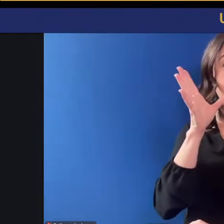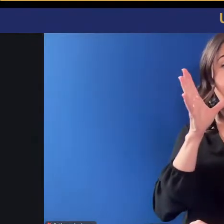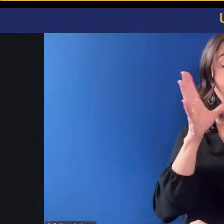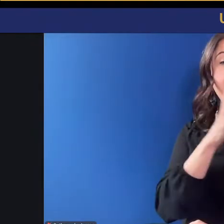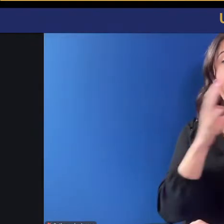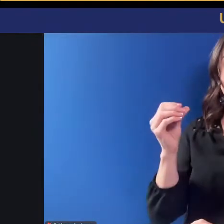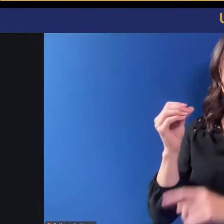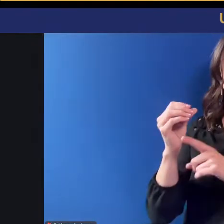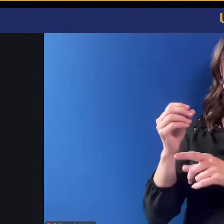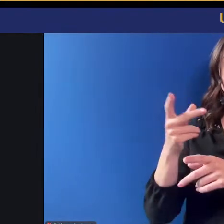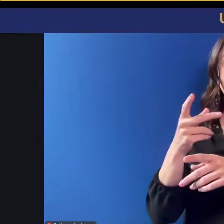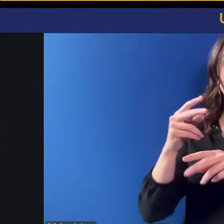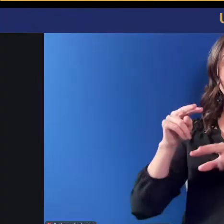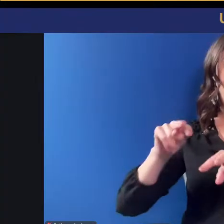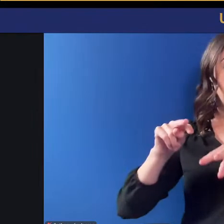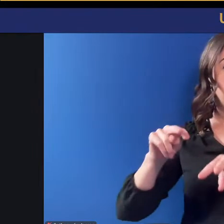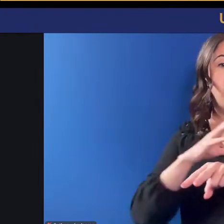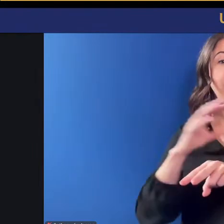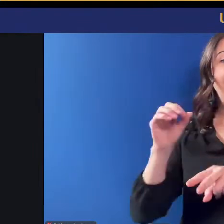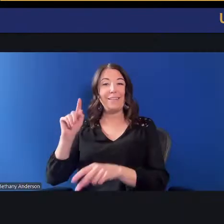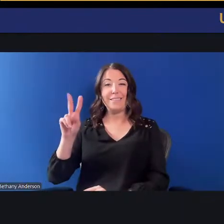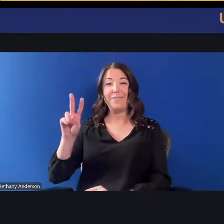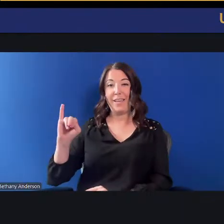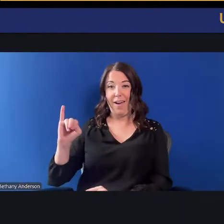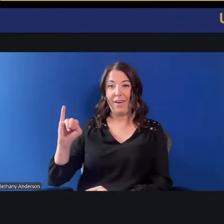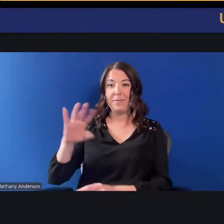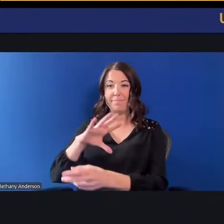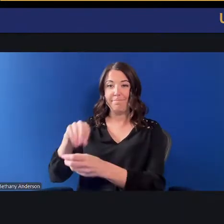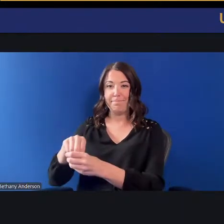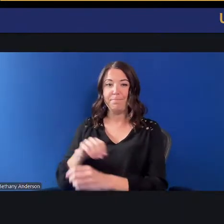and also a TVI.